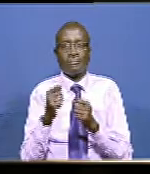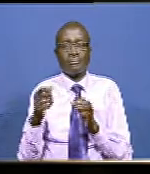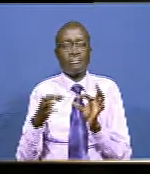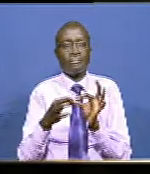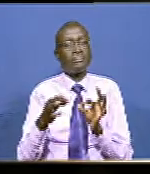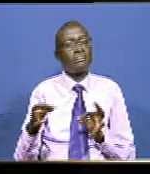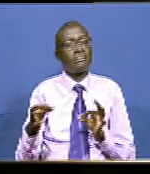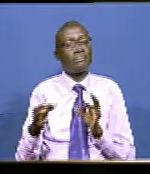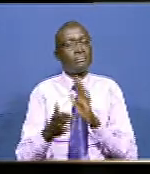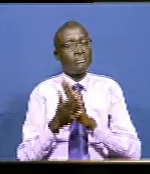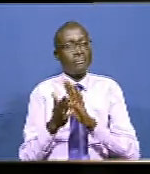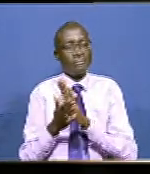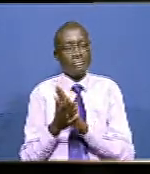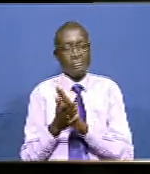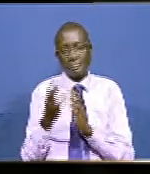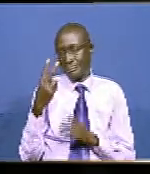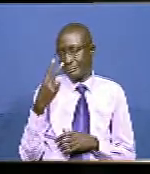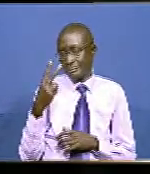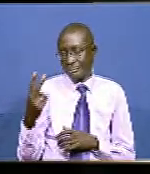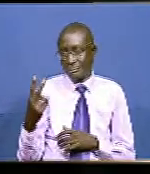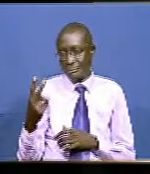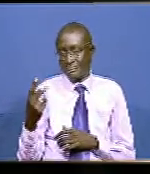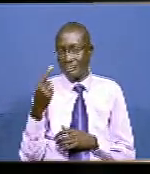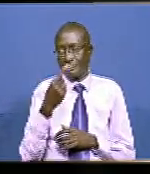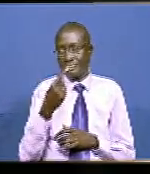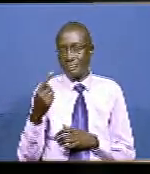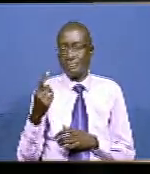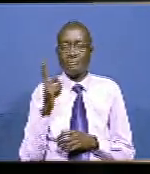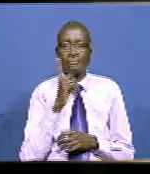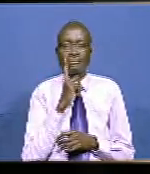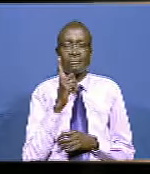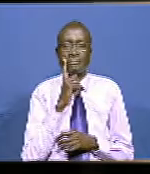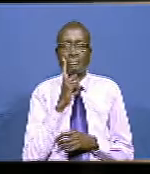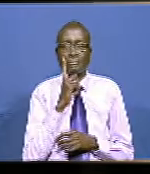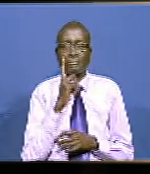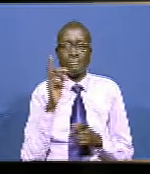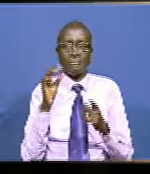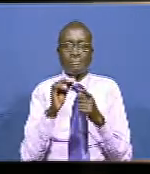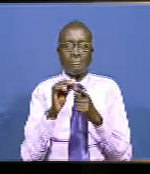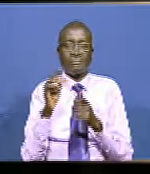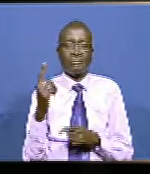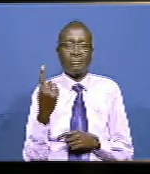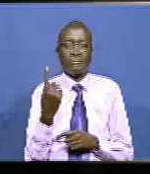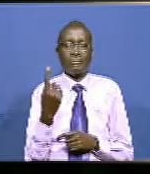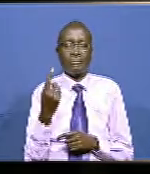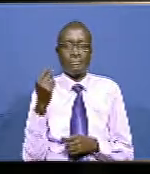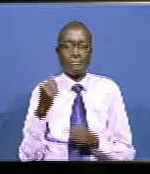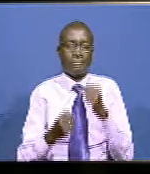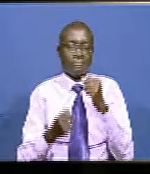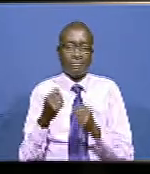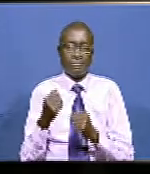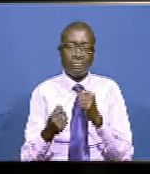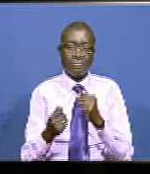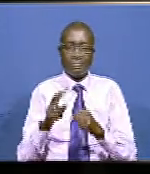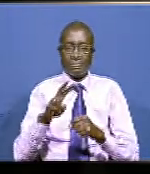tuende faster, check some vision, acha tuangalie kama kesho, tutafika kwanza. Ah, anadai kurana